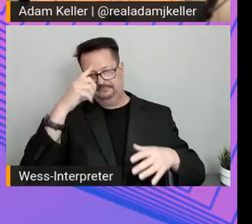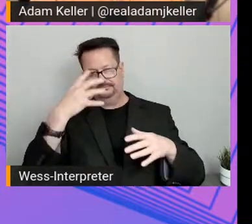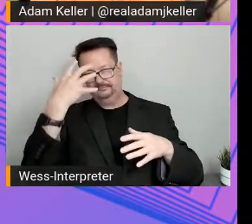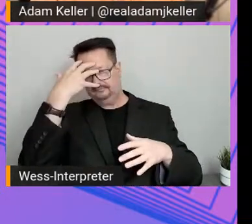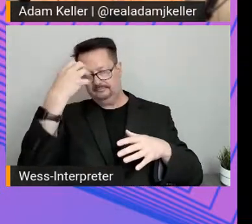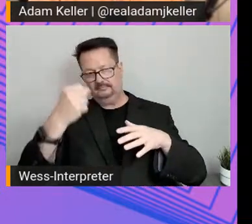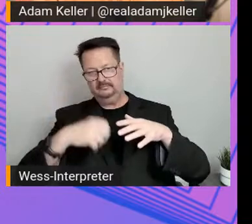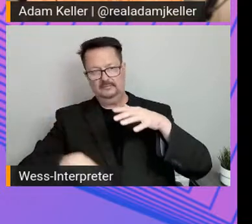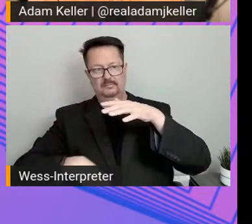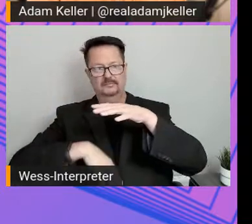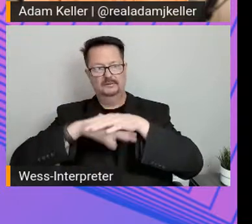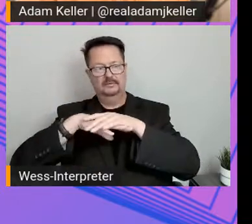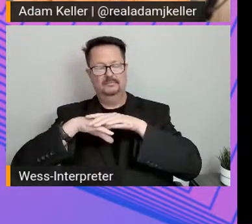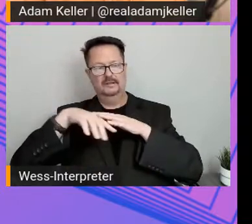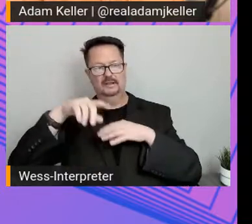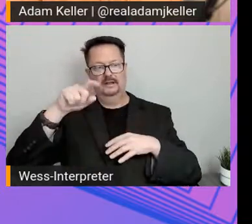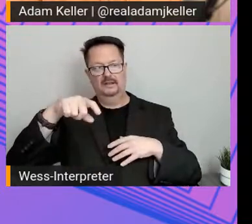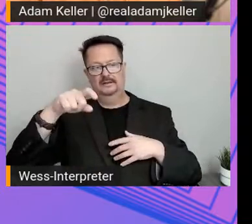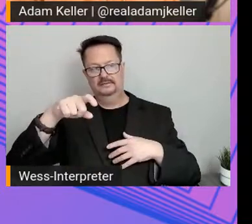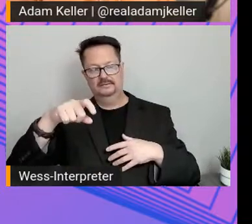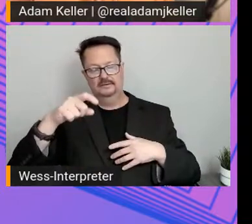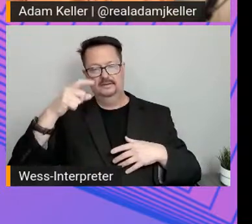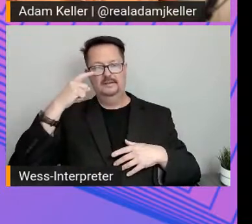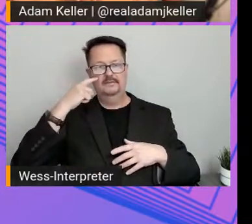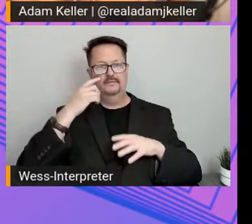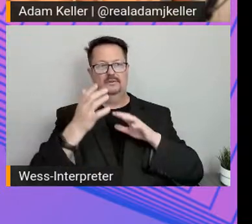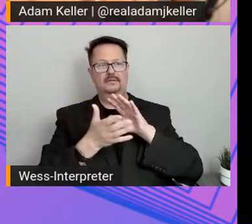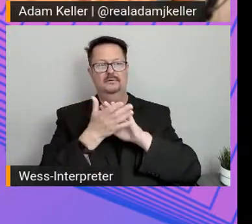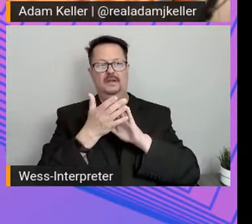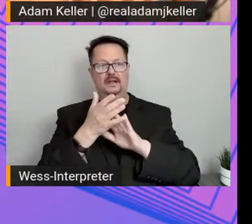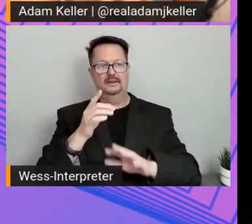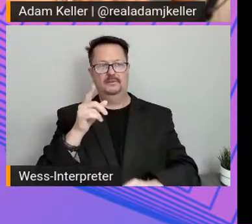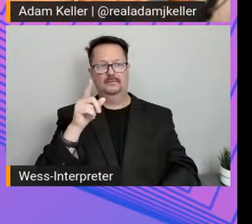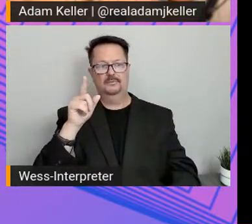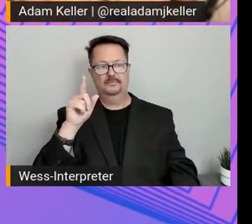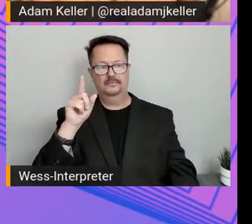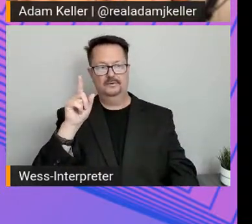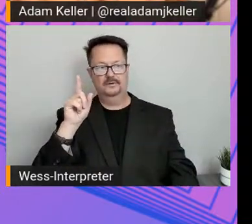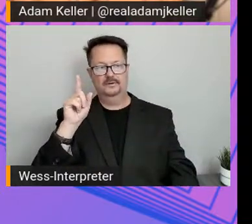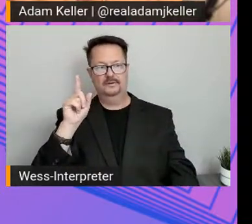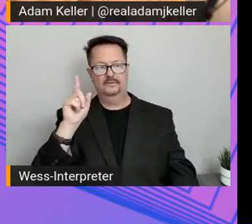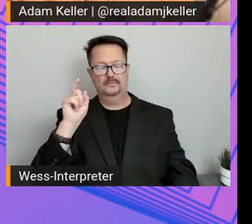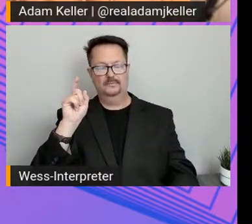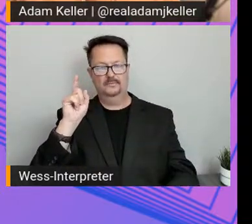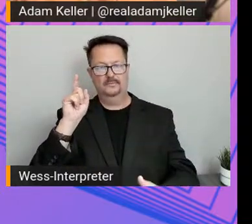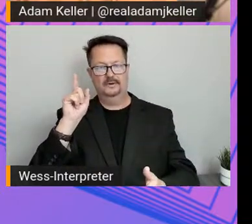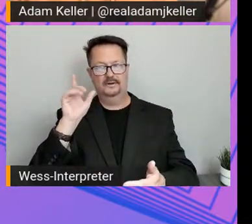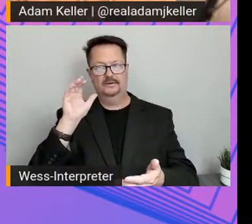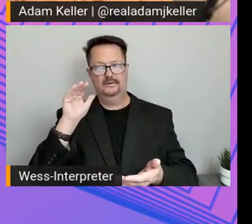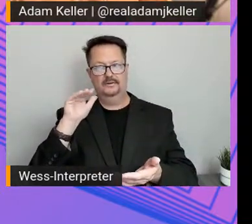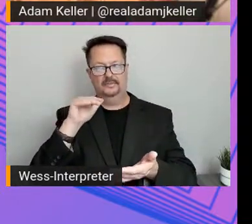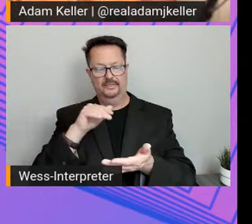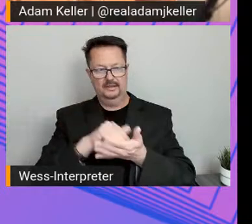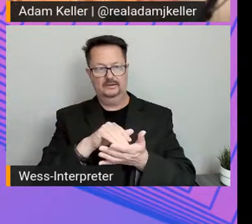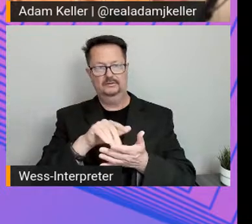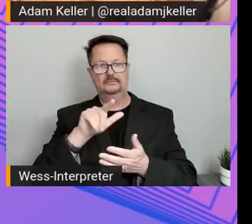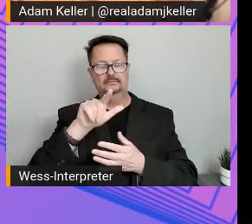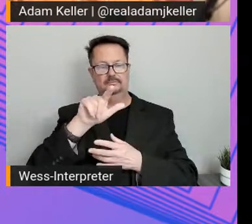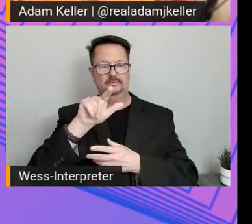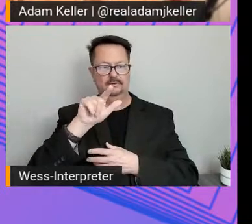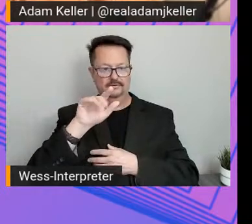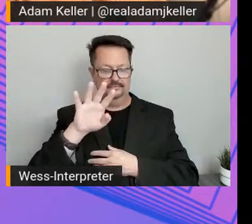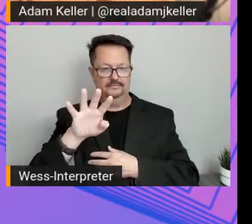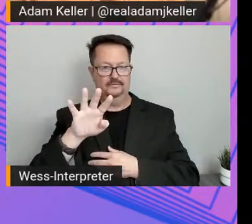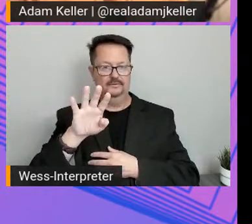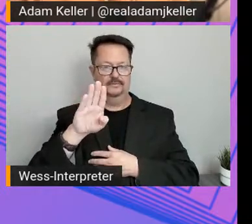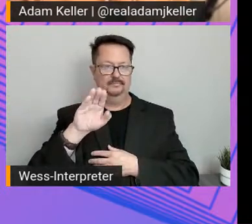see necessary to run my application. I need 1,024 megabytes of RAM, and I'm going to stick with the defaults